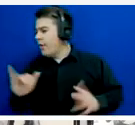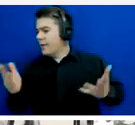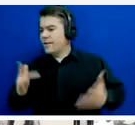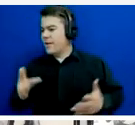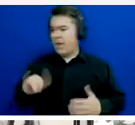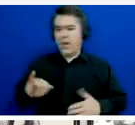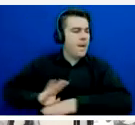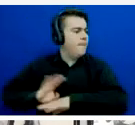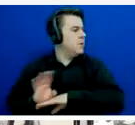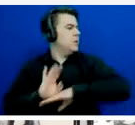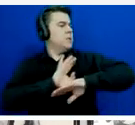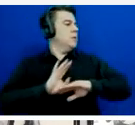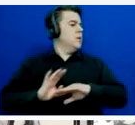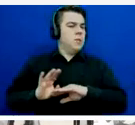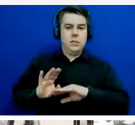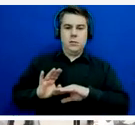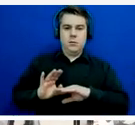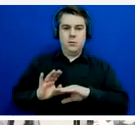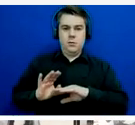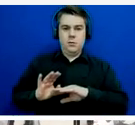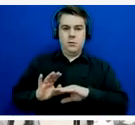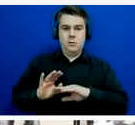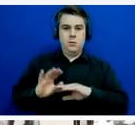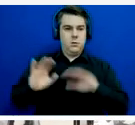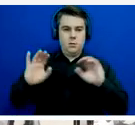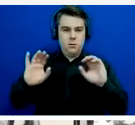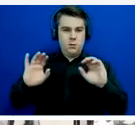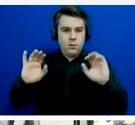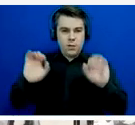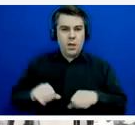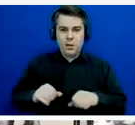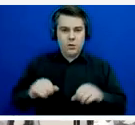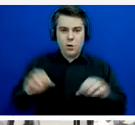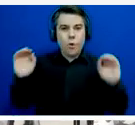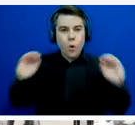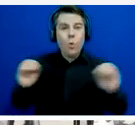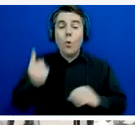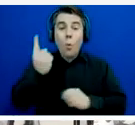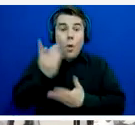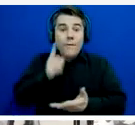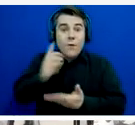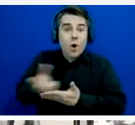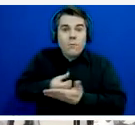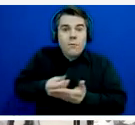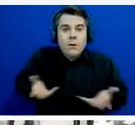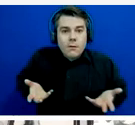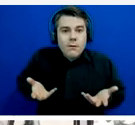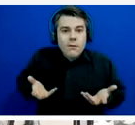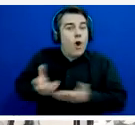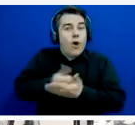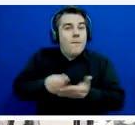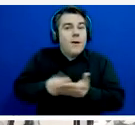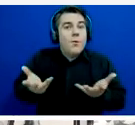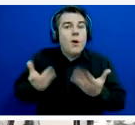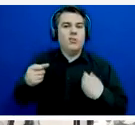busy when we actually didn't do one single income producing activity. You know what's income producing? You have to sell